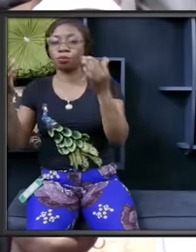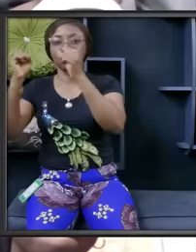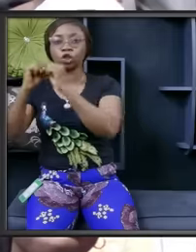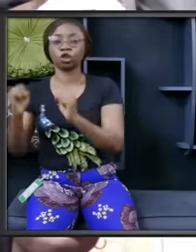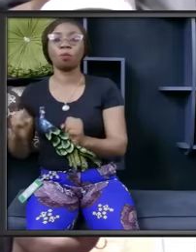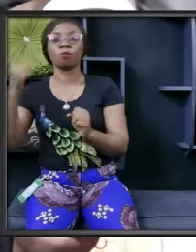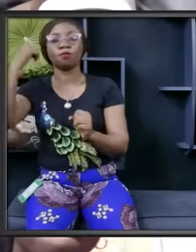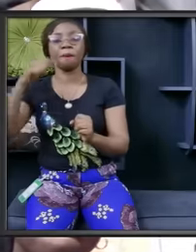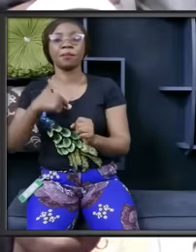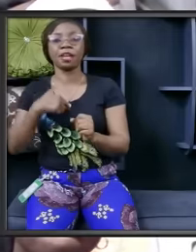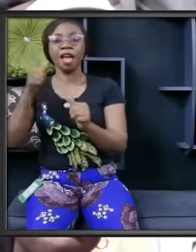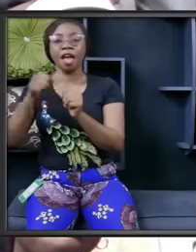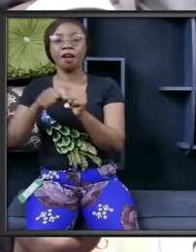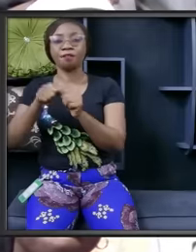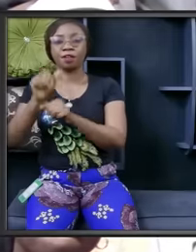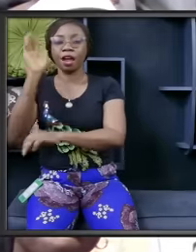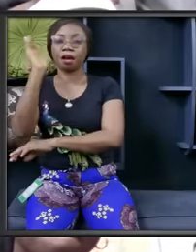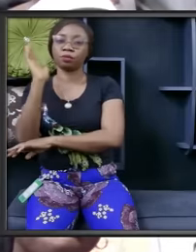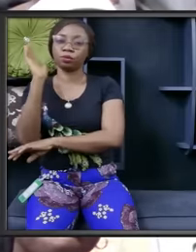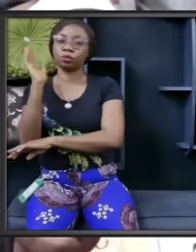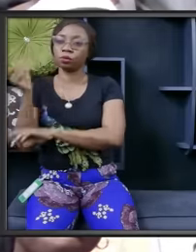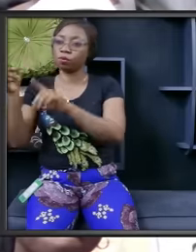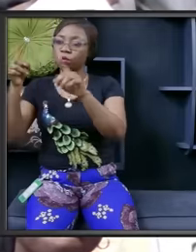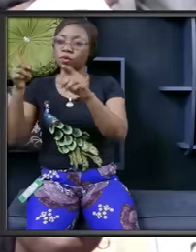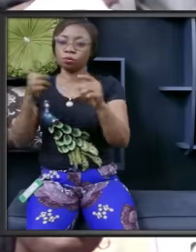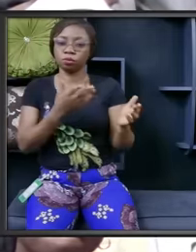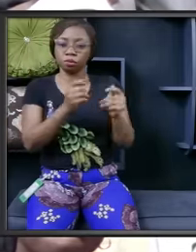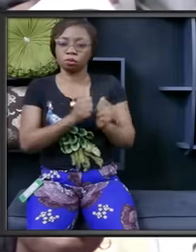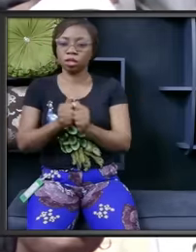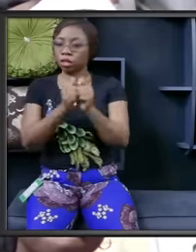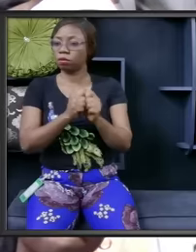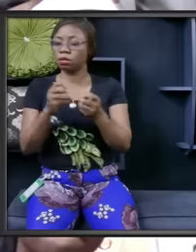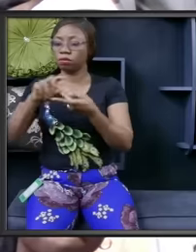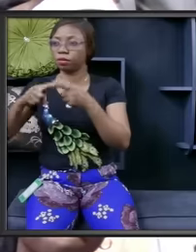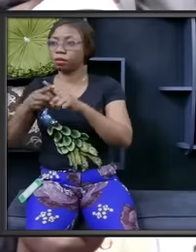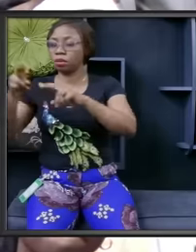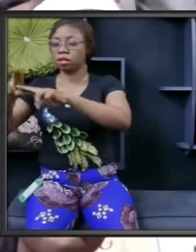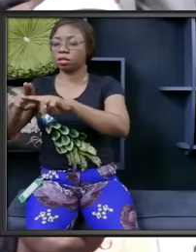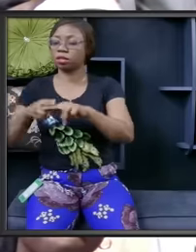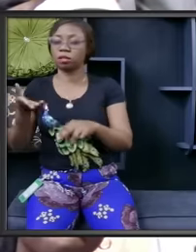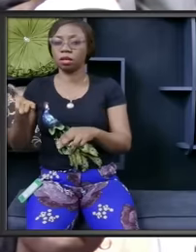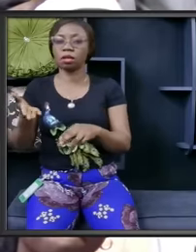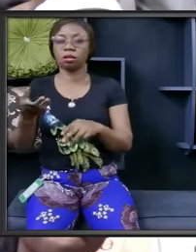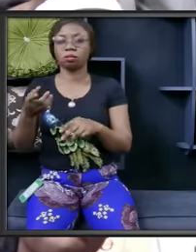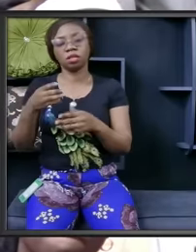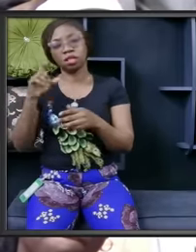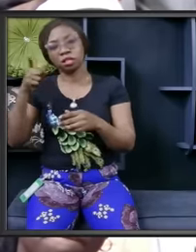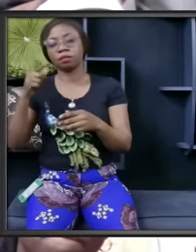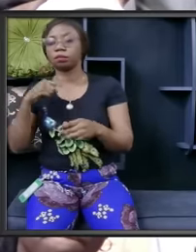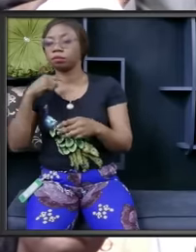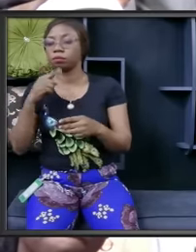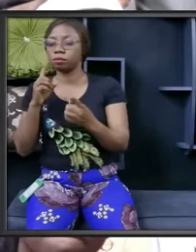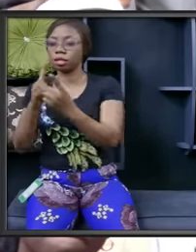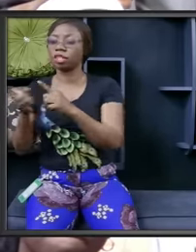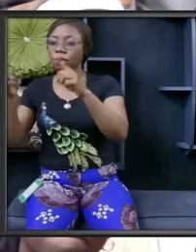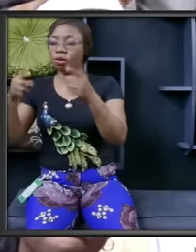the every afternoon he go carry a friend come sit down for the shop. Then later, in tell me say, in they come so that any day where you see